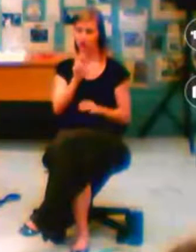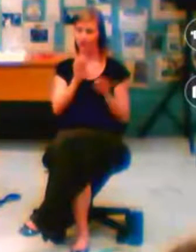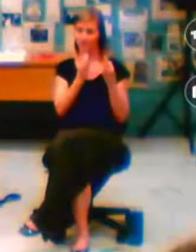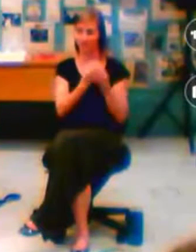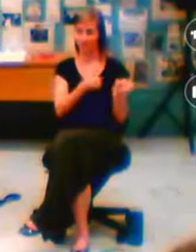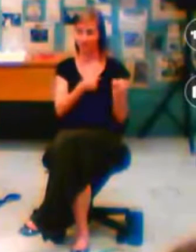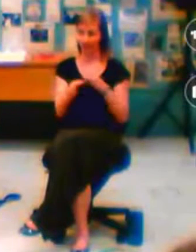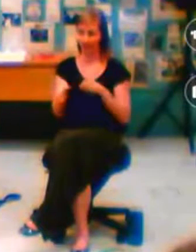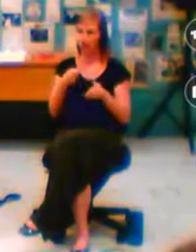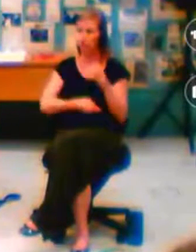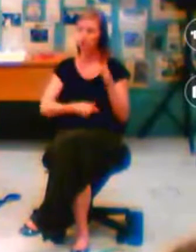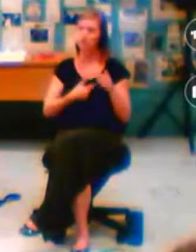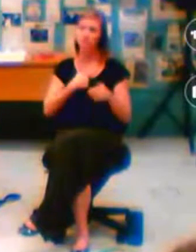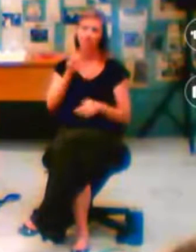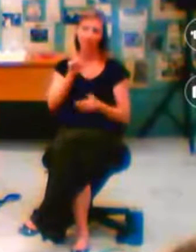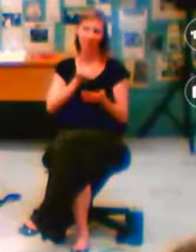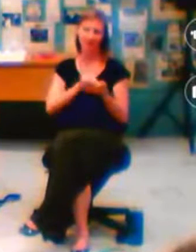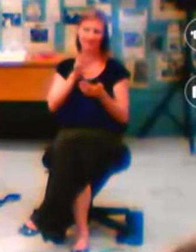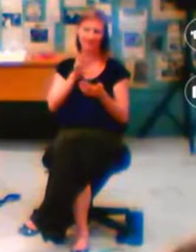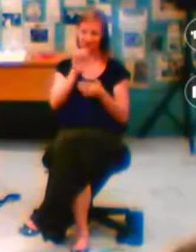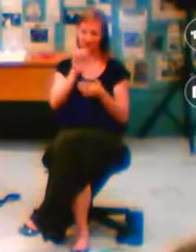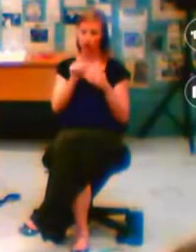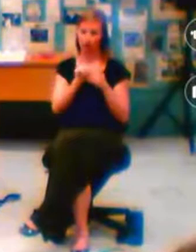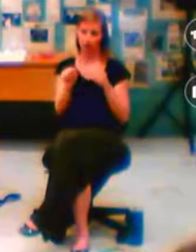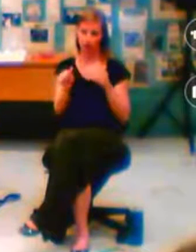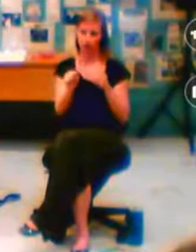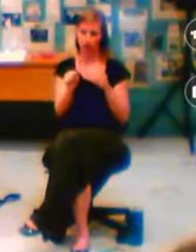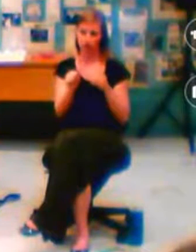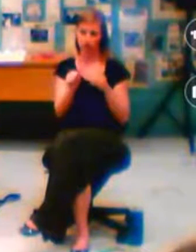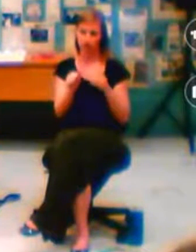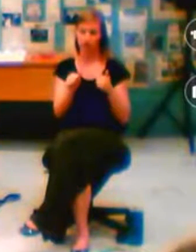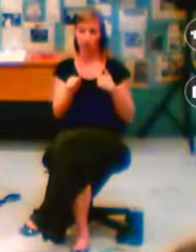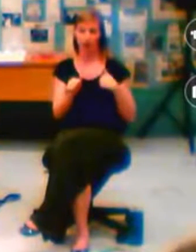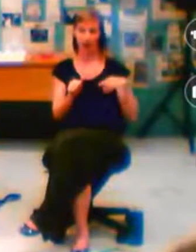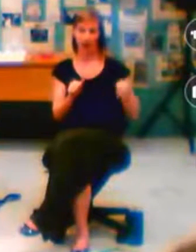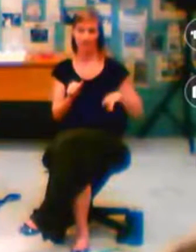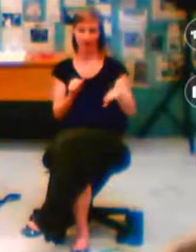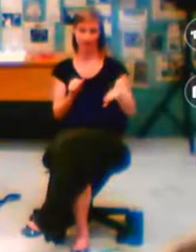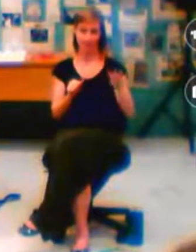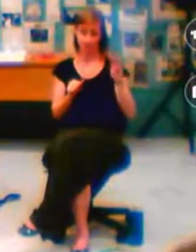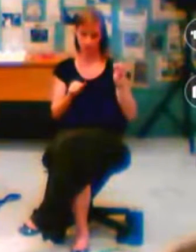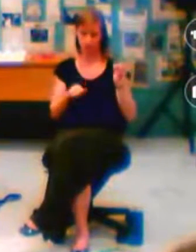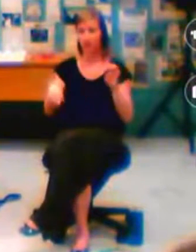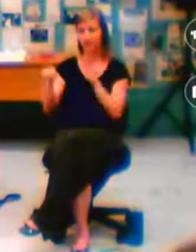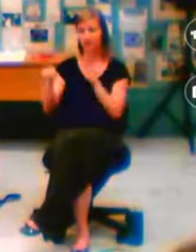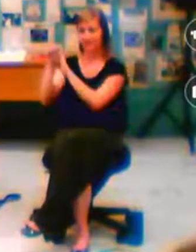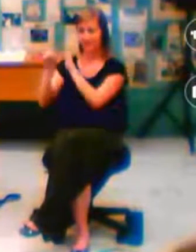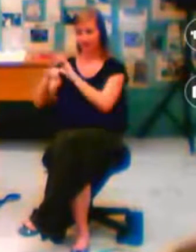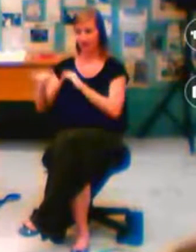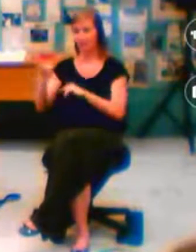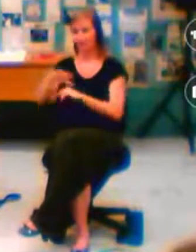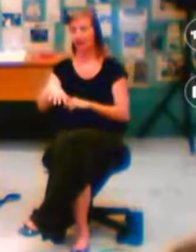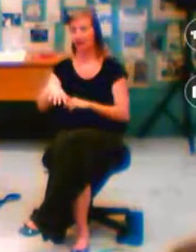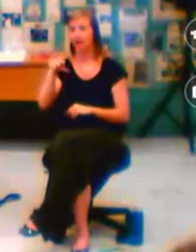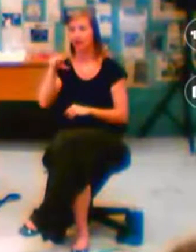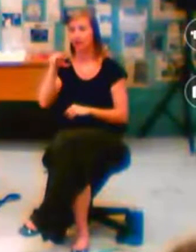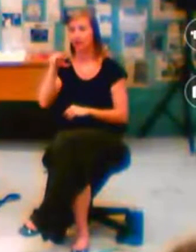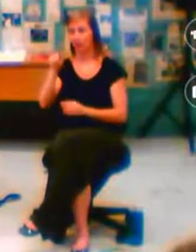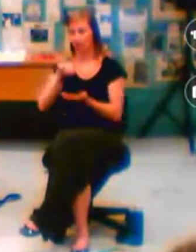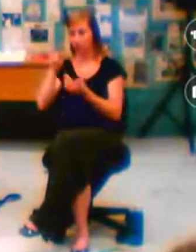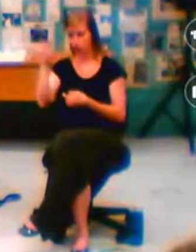people's incomes instead of an absolute number. As a state employee, my Kaiser family plan